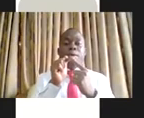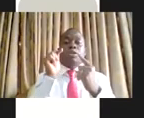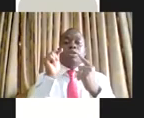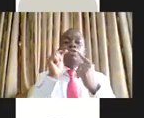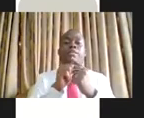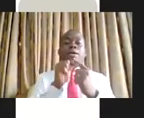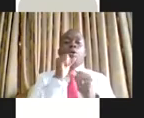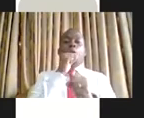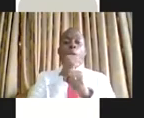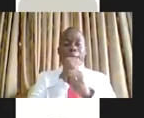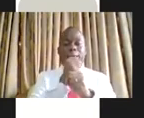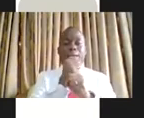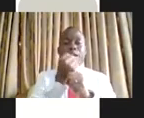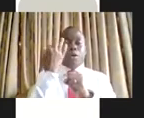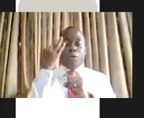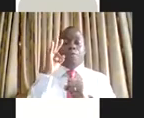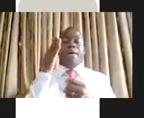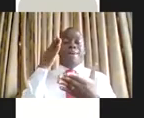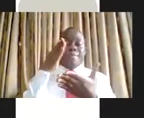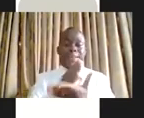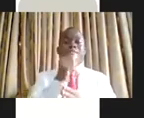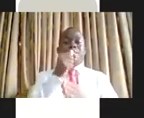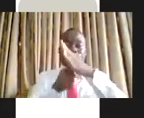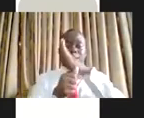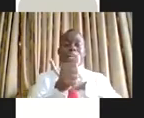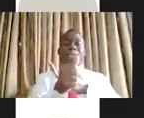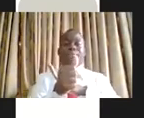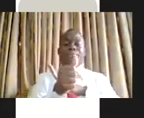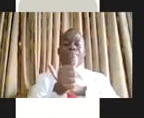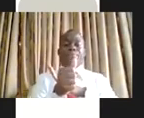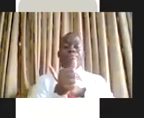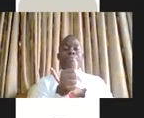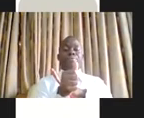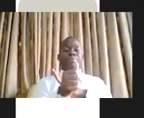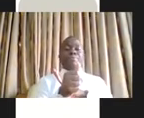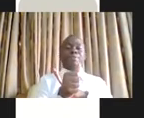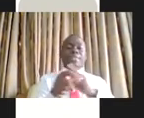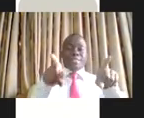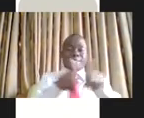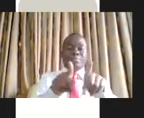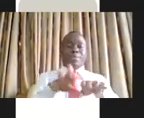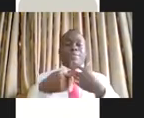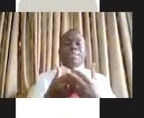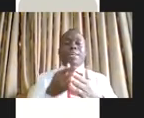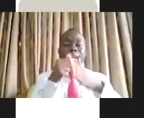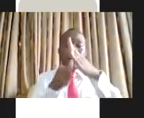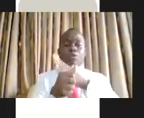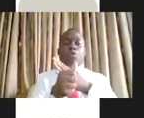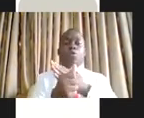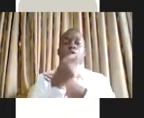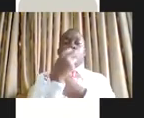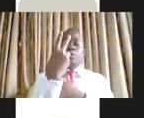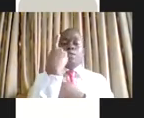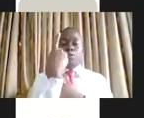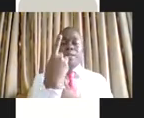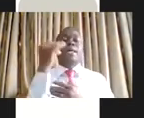implementation of the rights under the rights as provided for by Article 21. To my mind, that